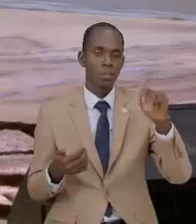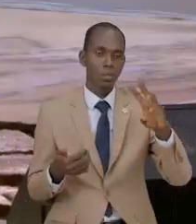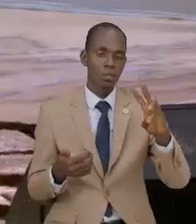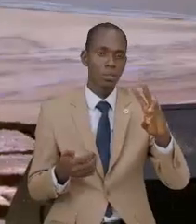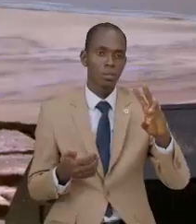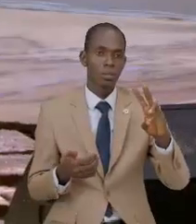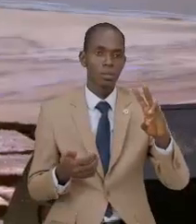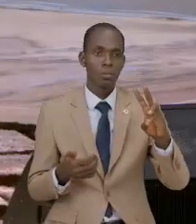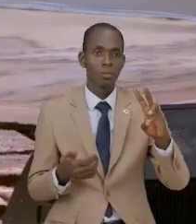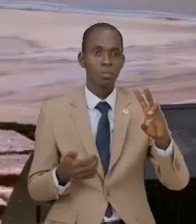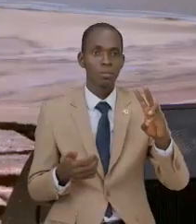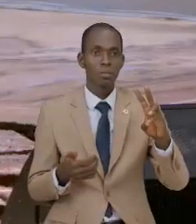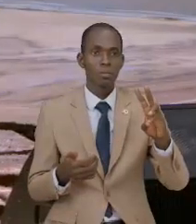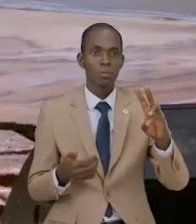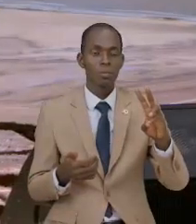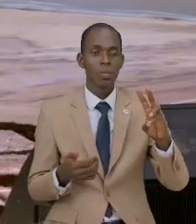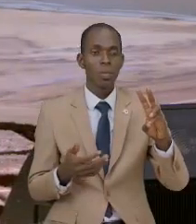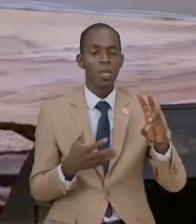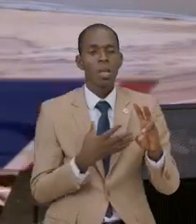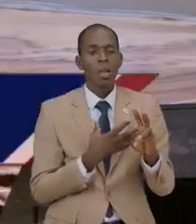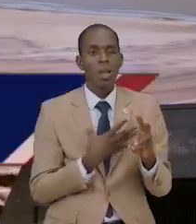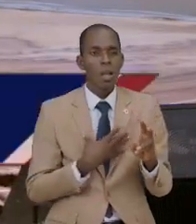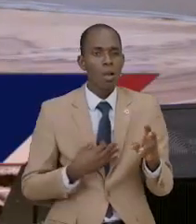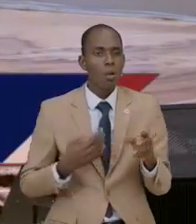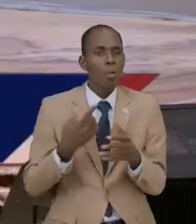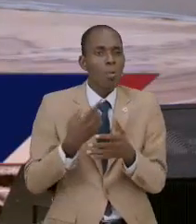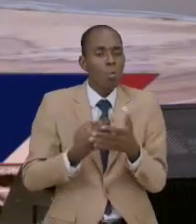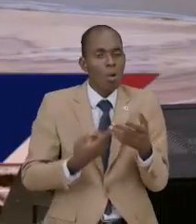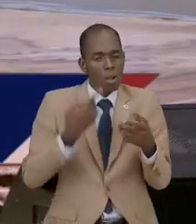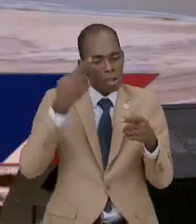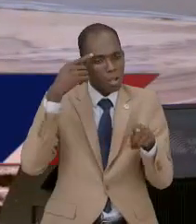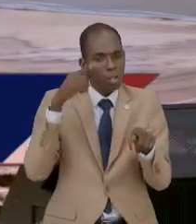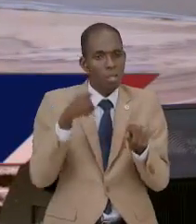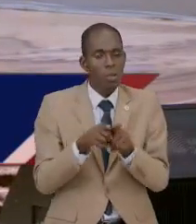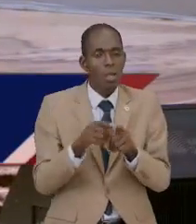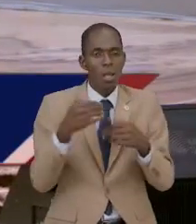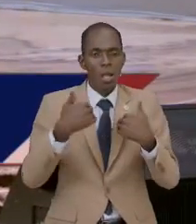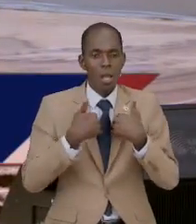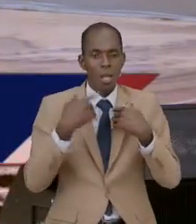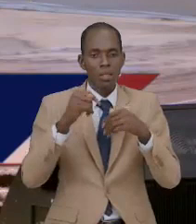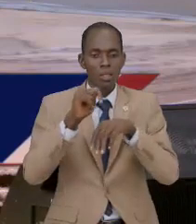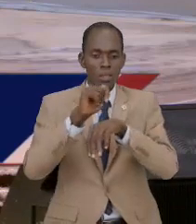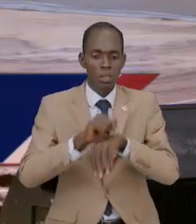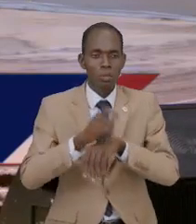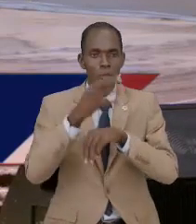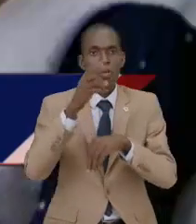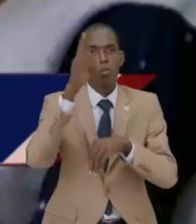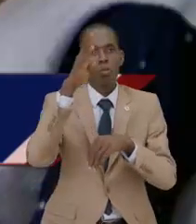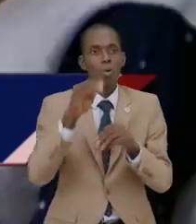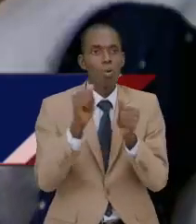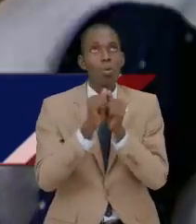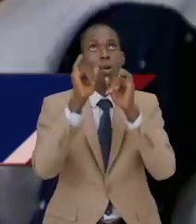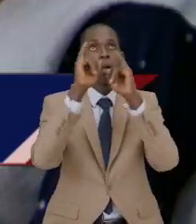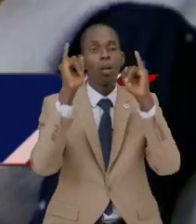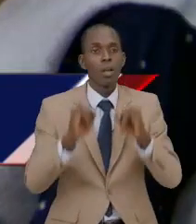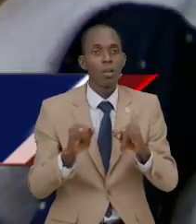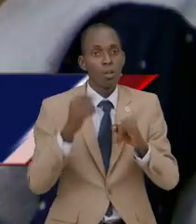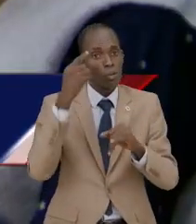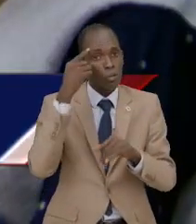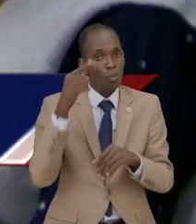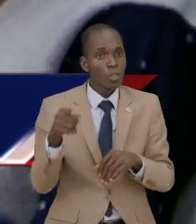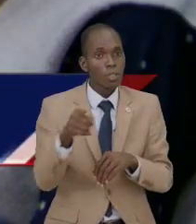16. And what agreement has the temple of God with idols? For ye are